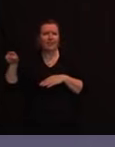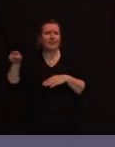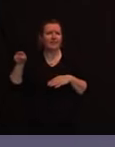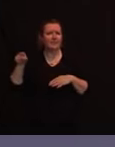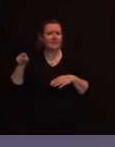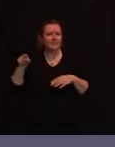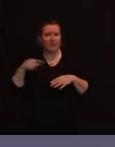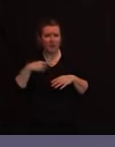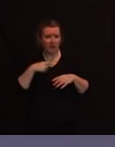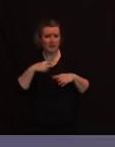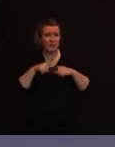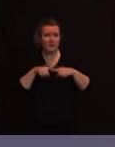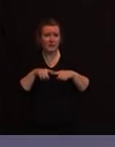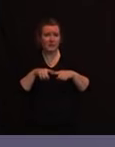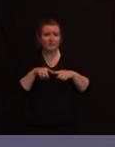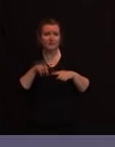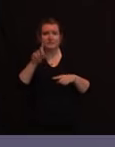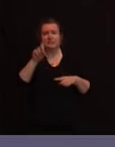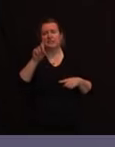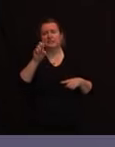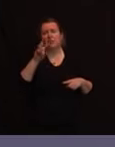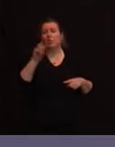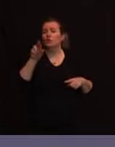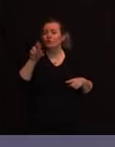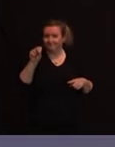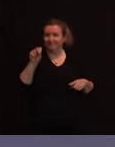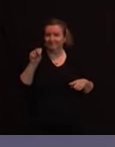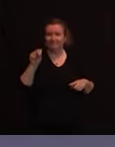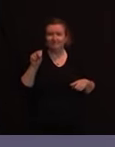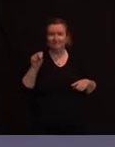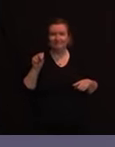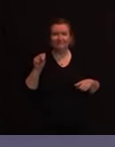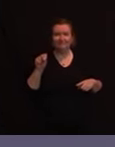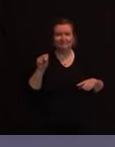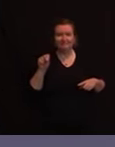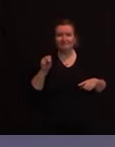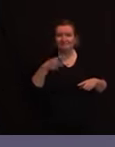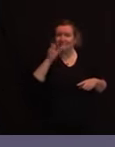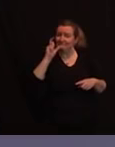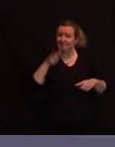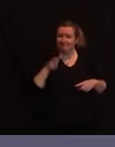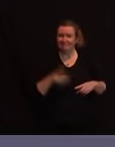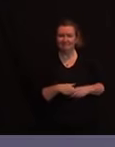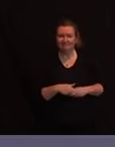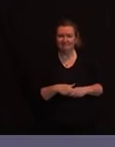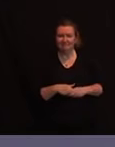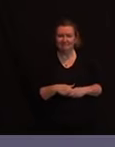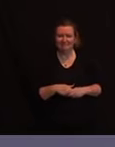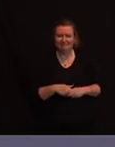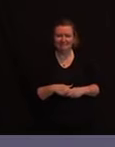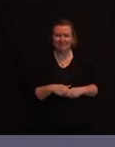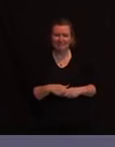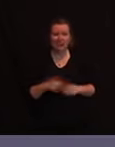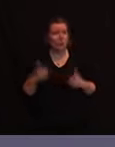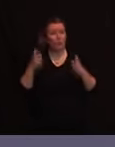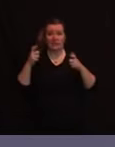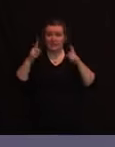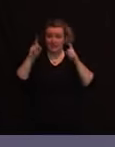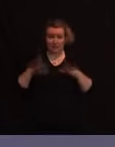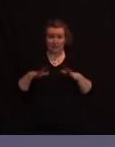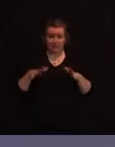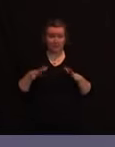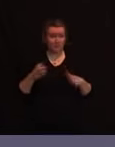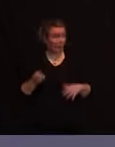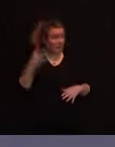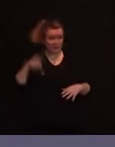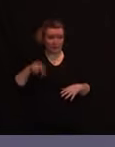following. I appreciate your asking. I'll come to that in a second. Rapid testing, I don't know the amounts that we have in the state, Judy. Do you know? I don't know the volume